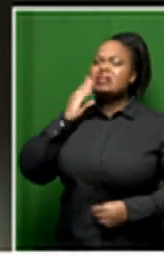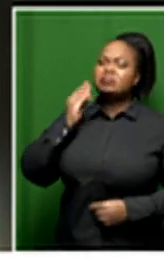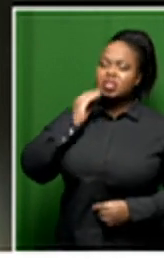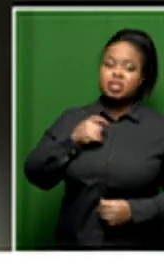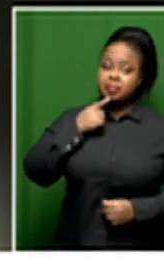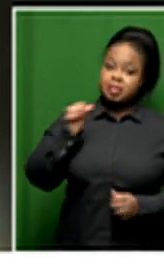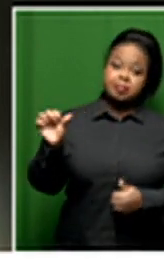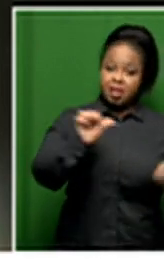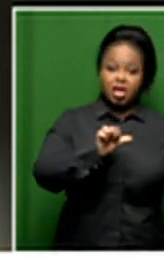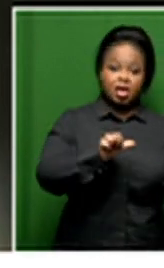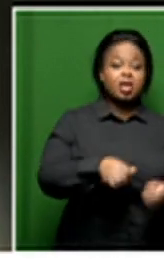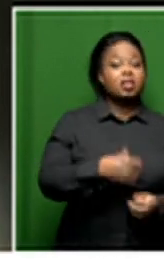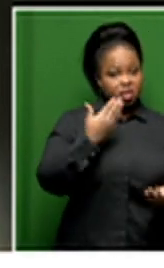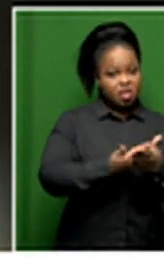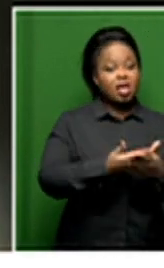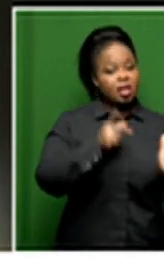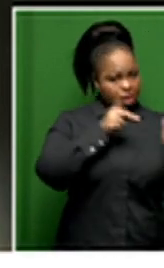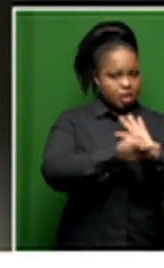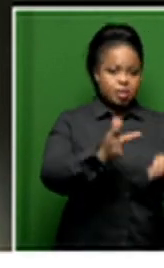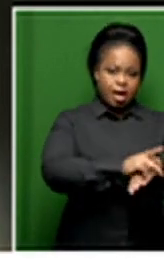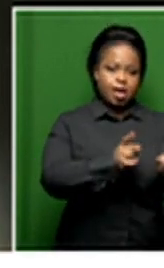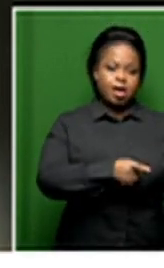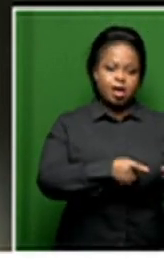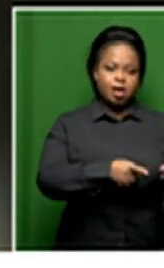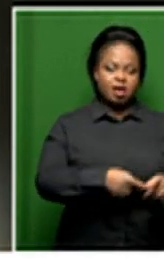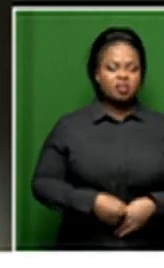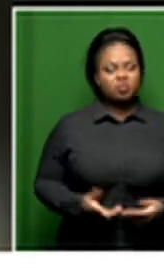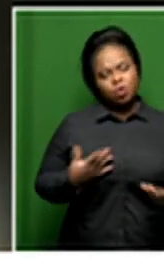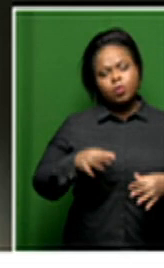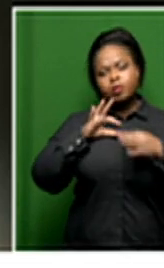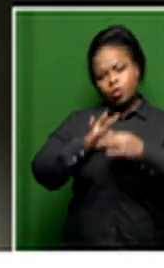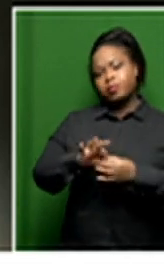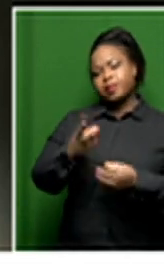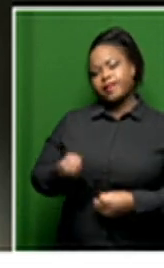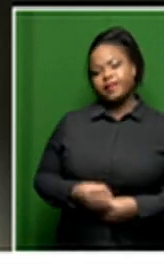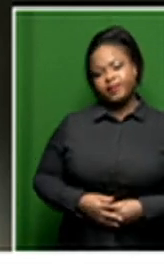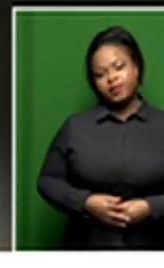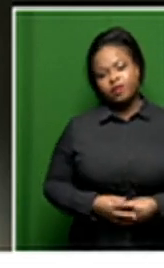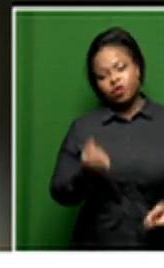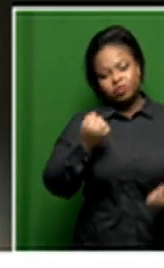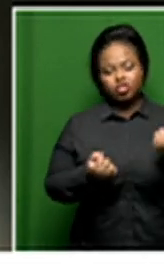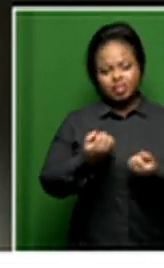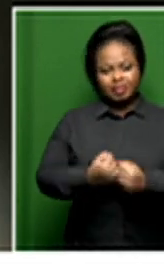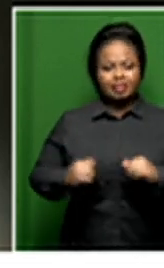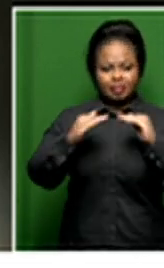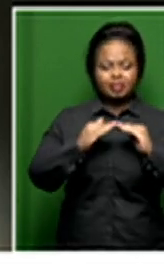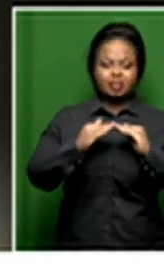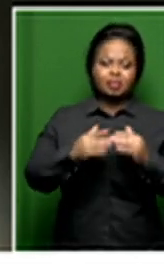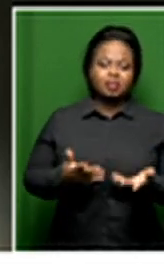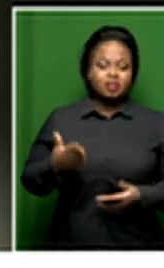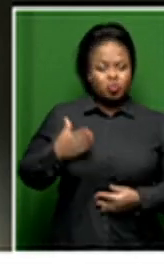could be sending her to her death. So there is that commitment from justice and the prosecution